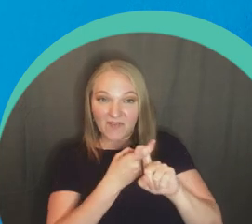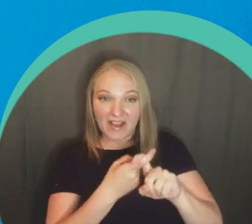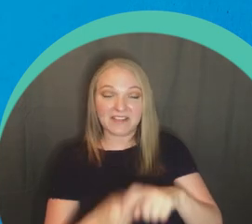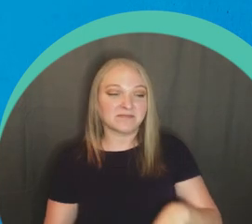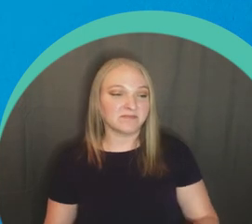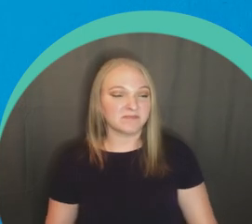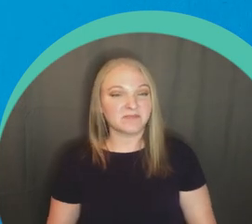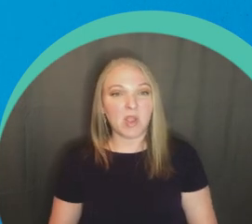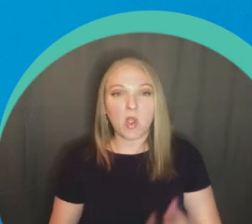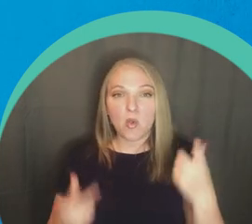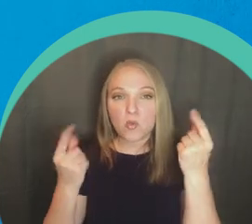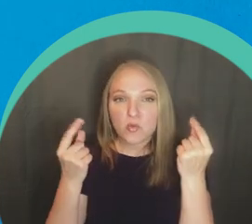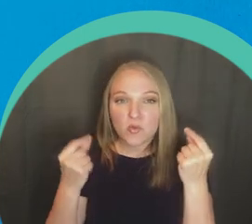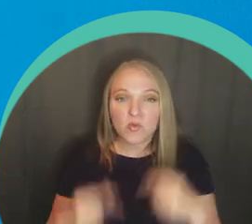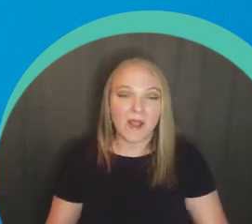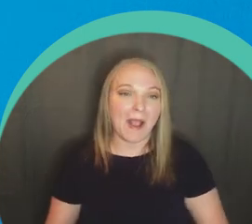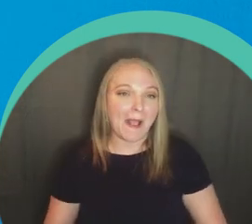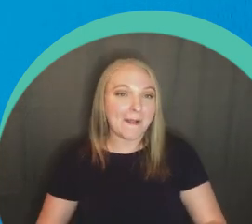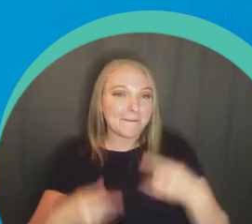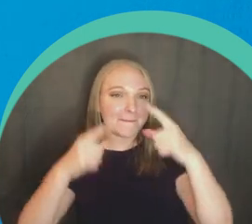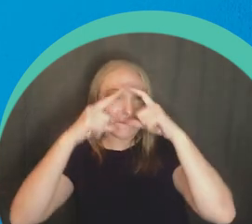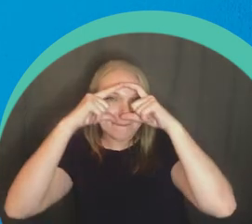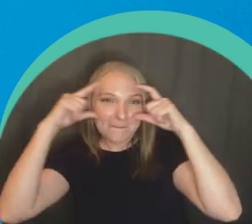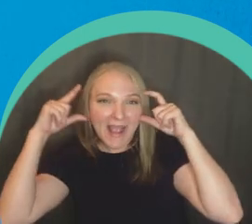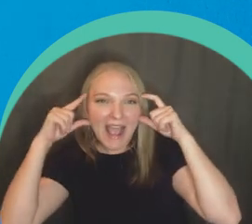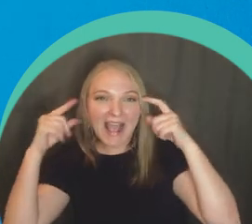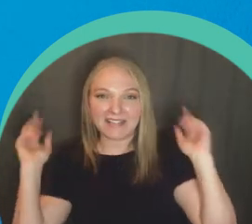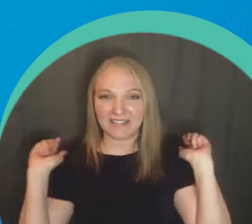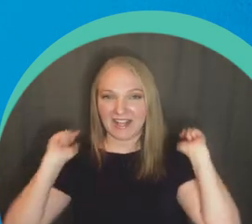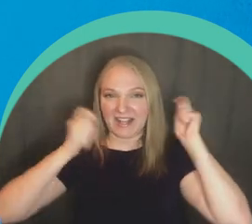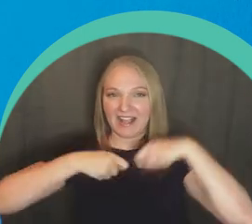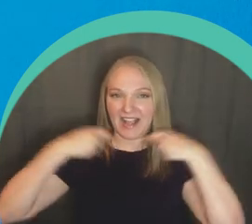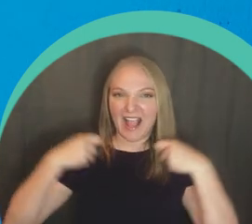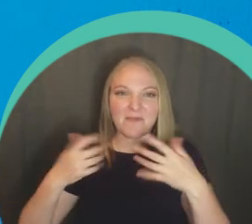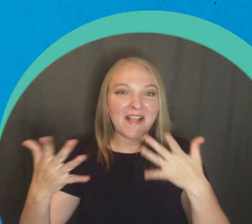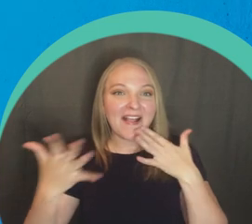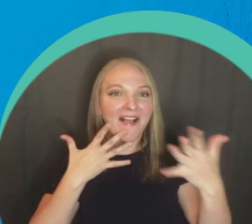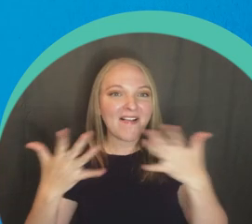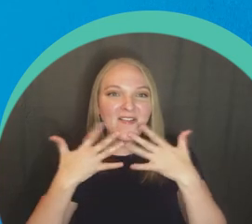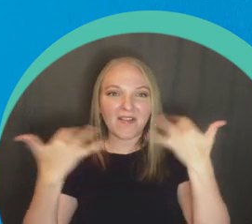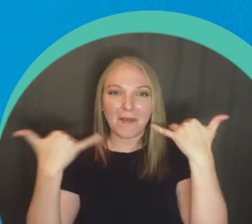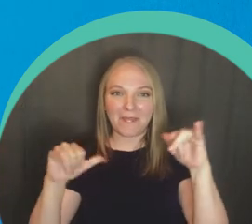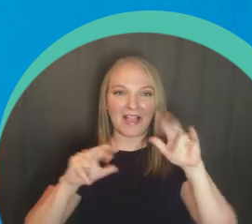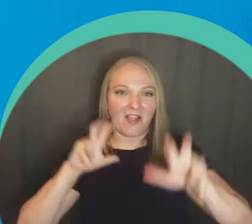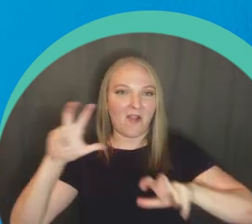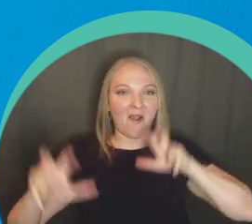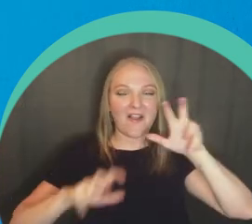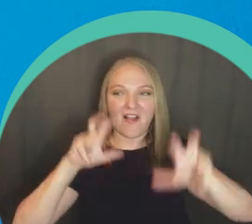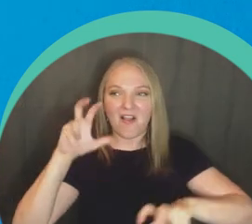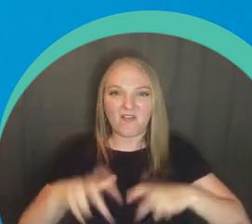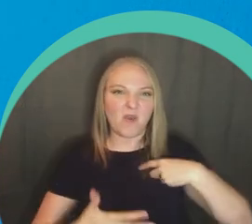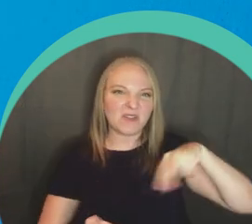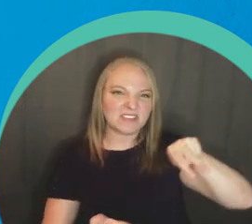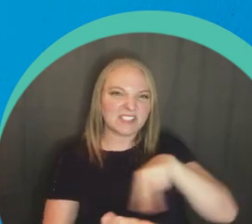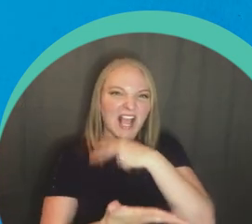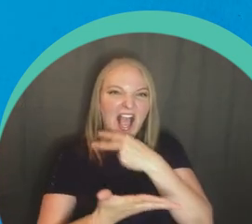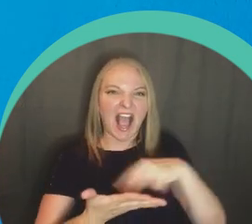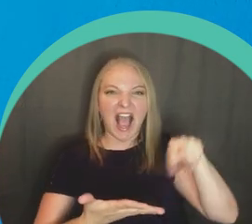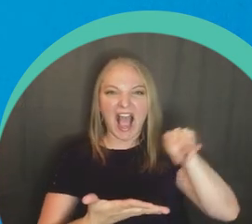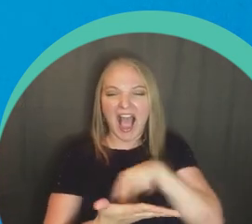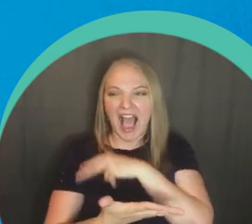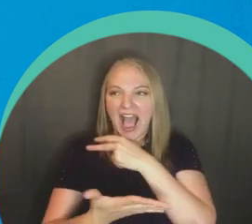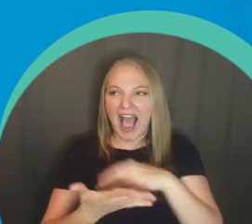play carnival. We dance to the soca music coming from the windows of our house. We